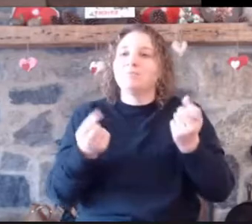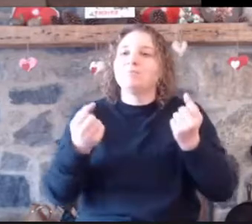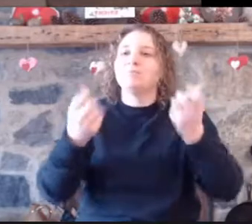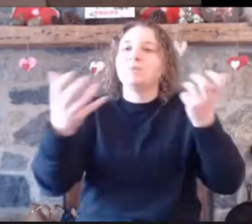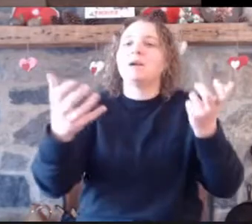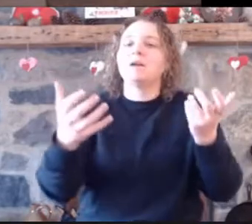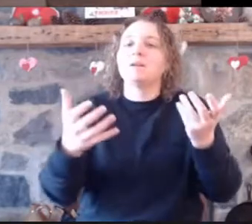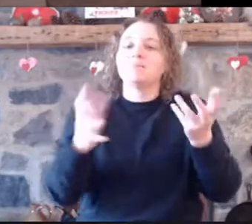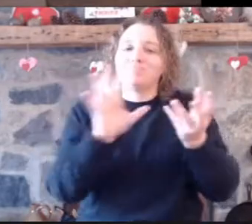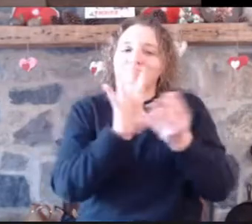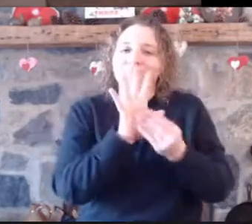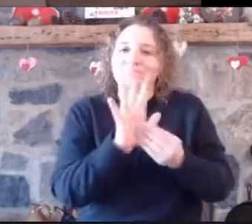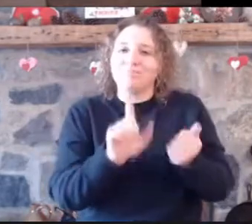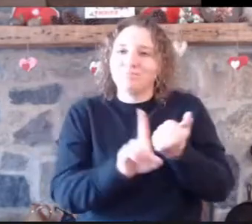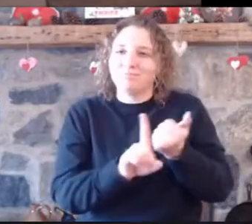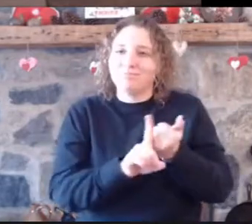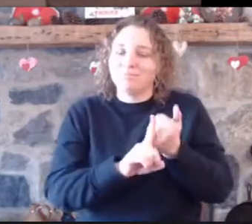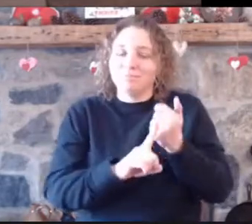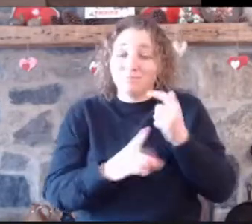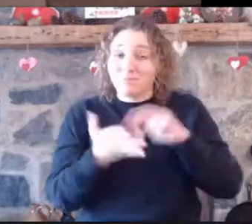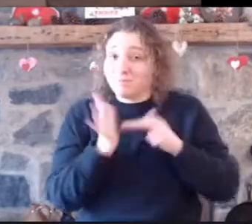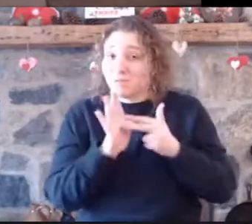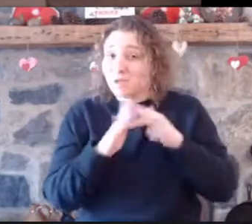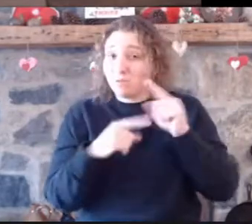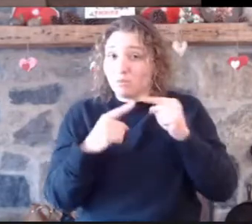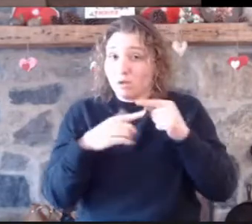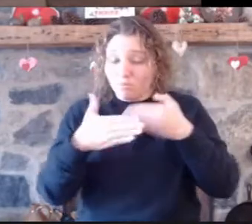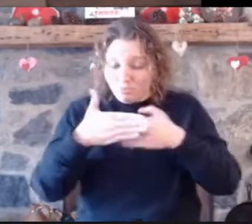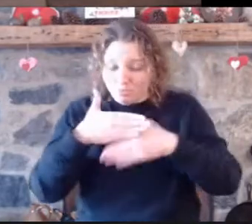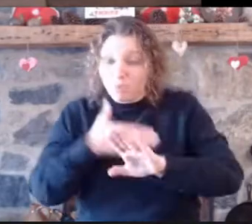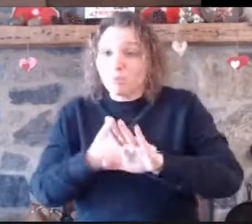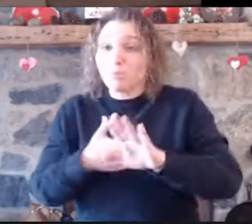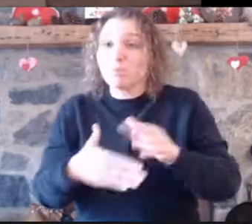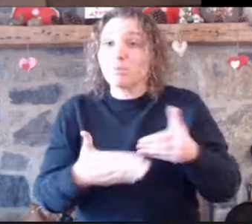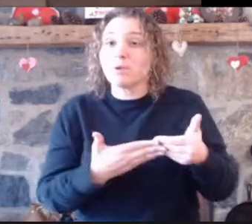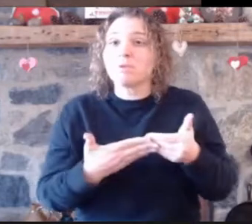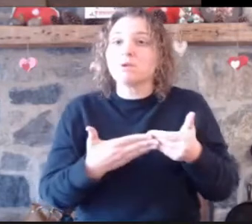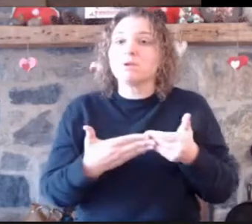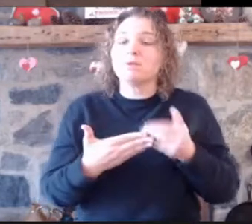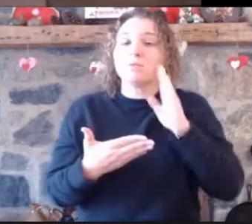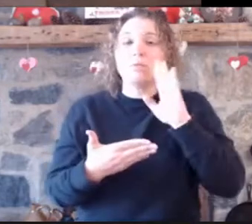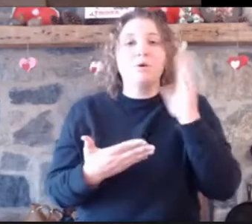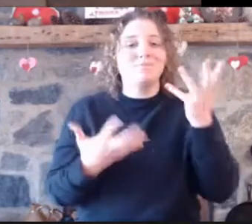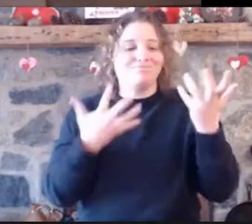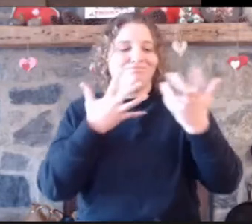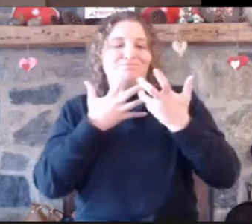which means when they have babies, the babies will look like them.